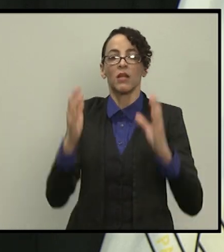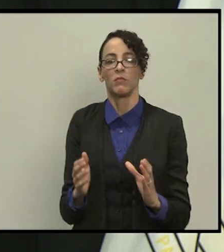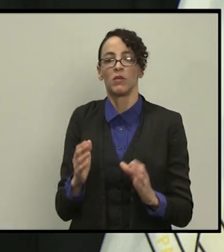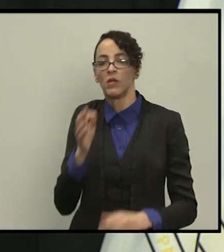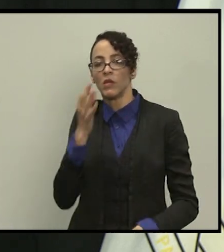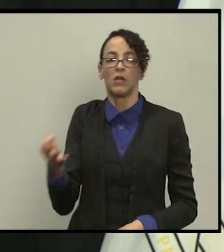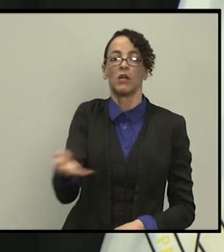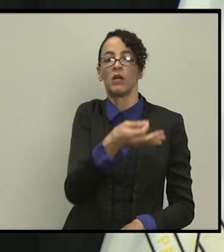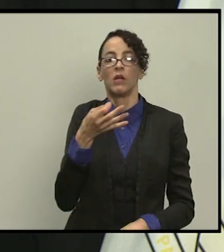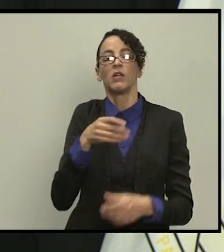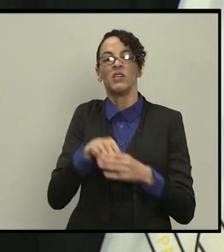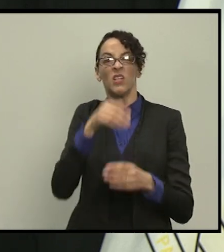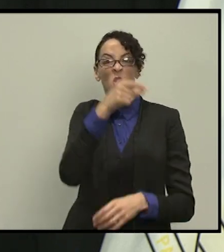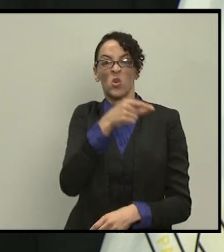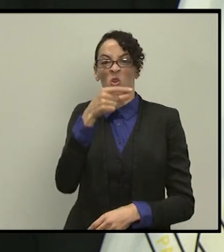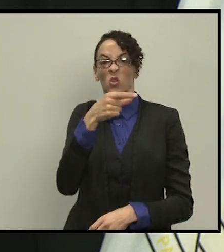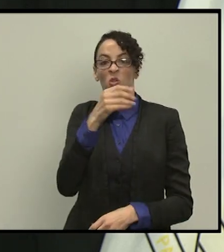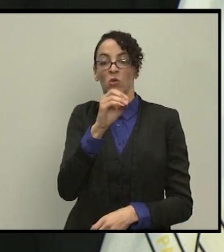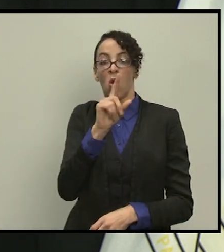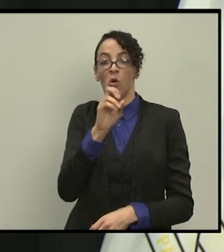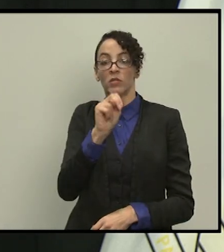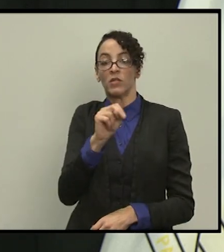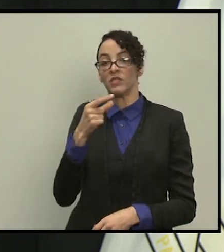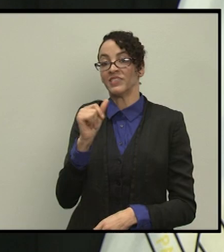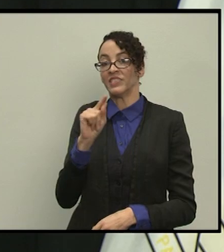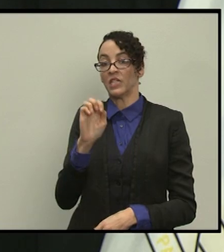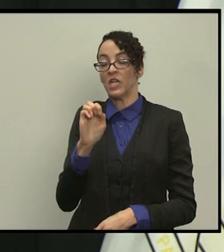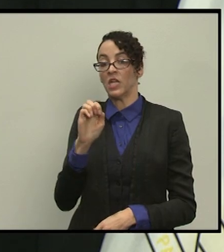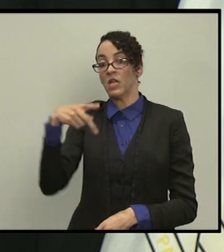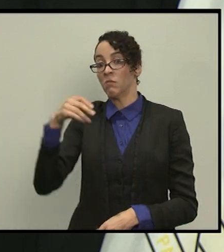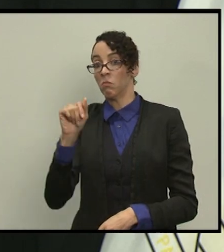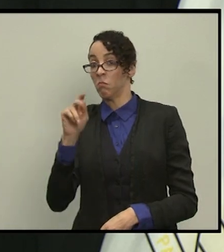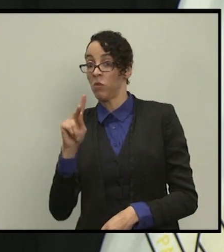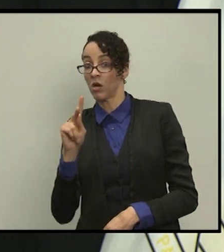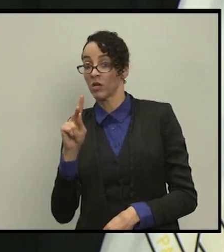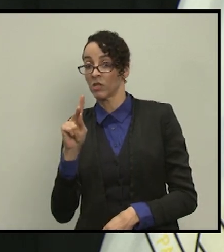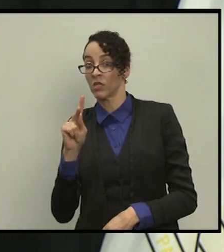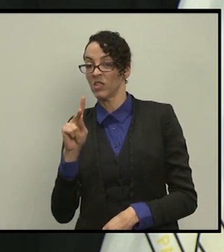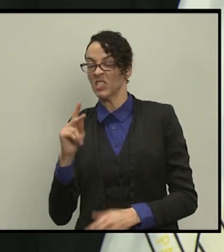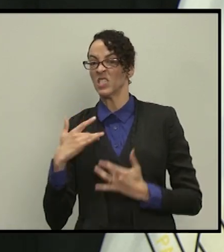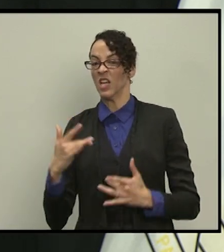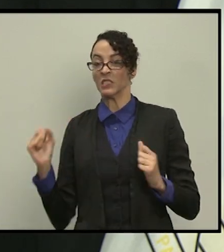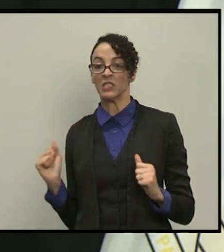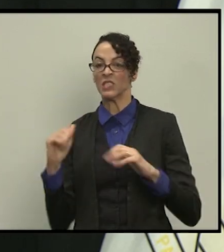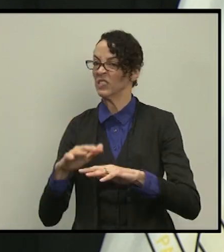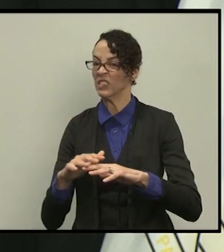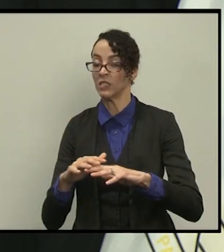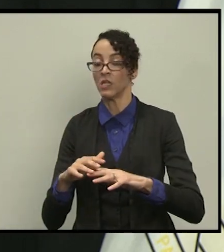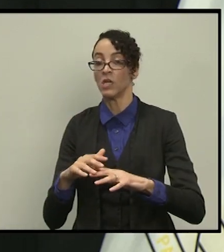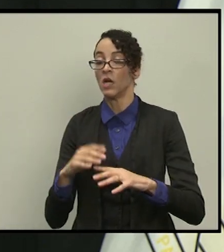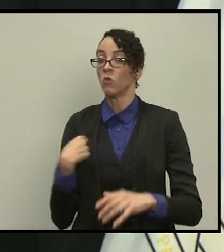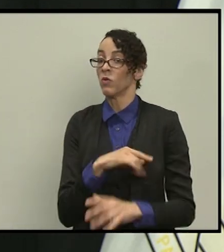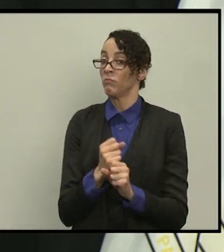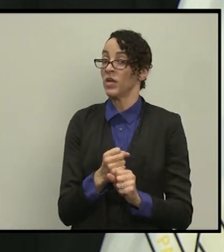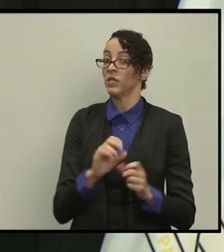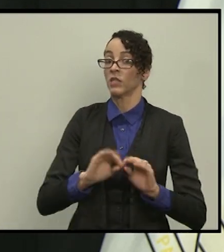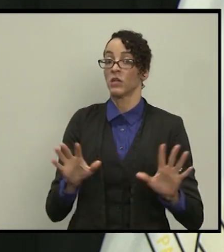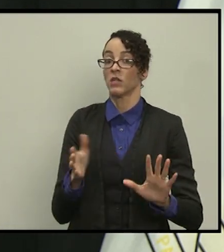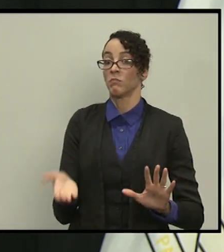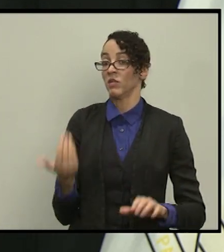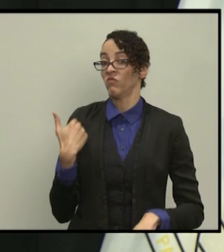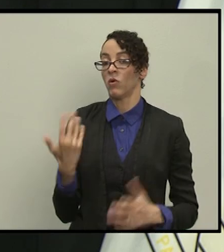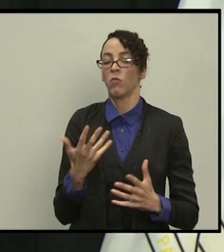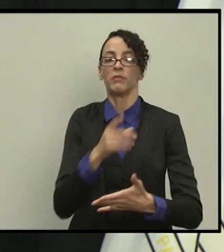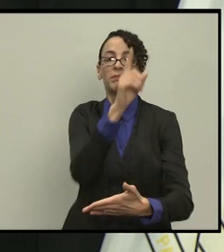clear that it is canceled this year. It is canceled today. And I want to express my appreciation to